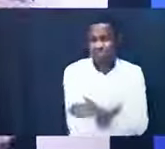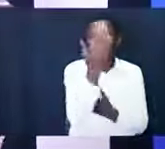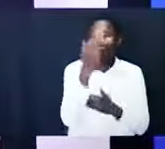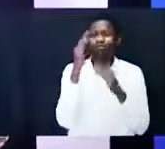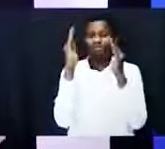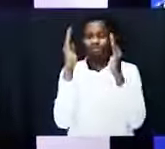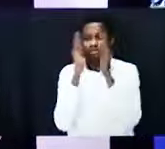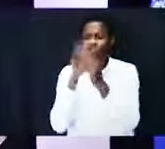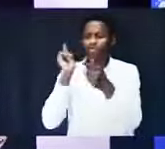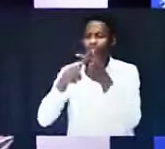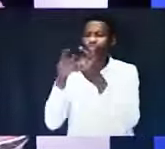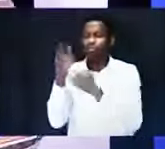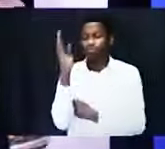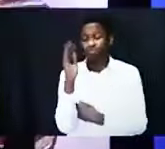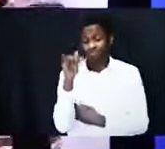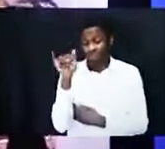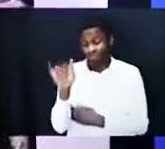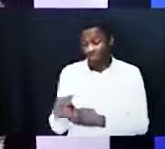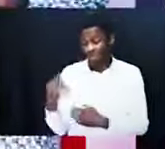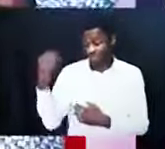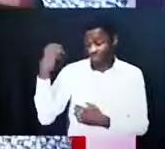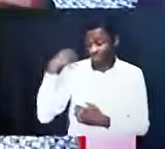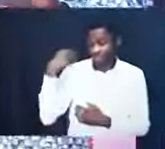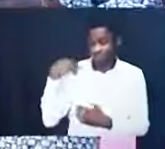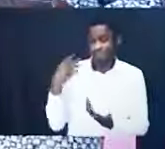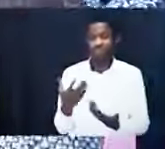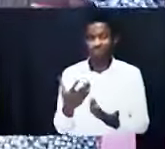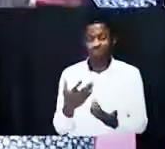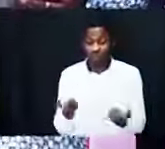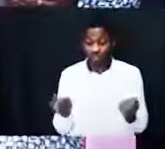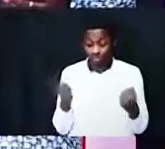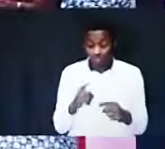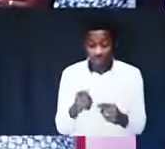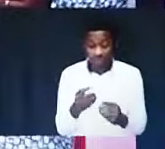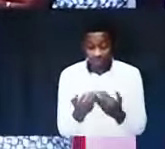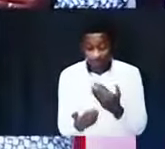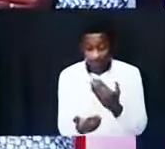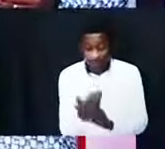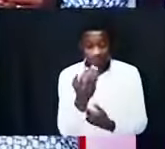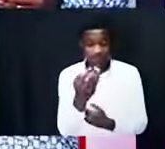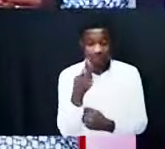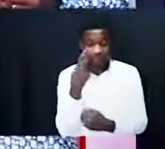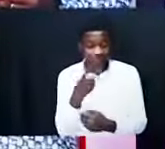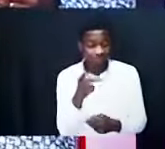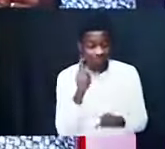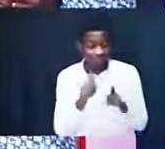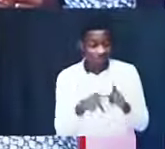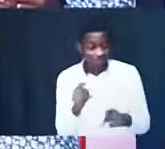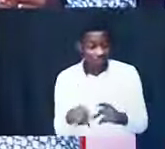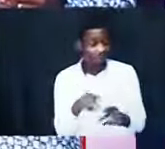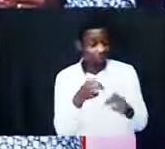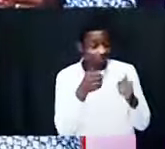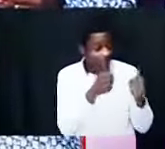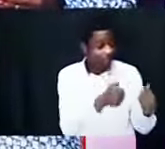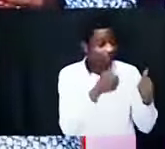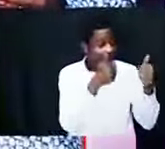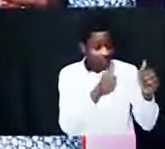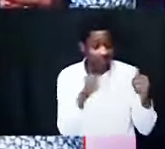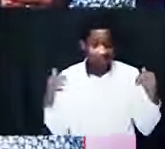That is the master. So when the day breaks and people are following him, don't think that he just waved a